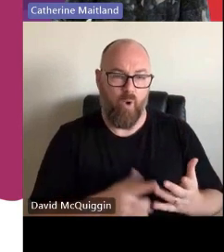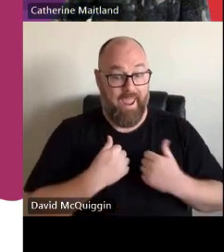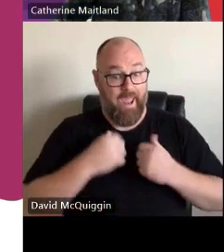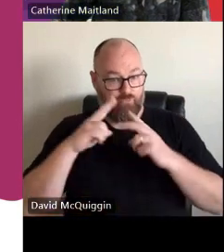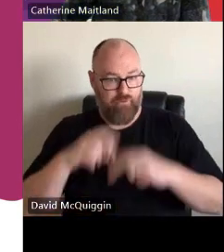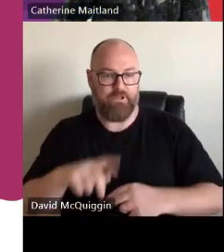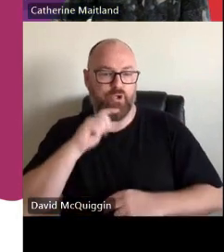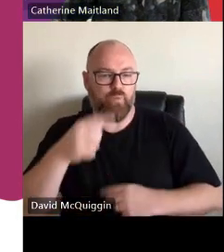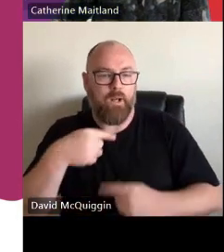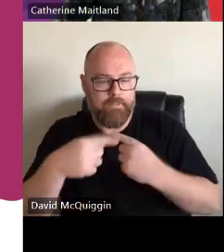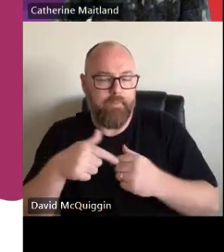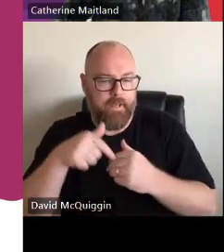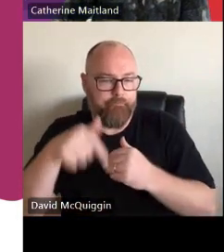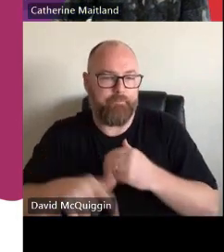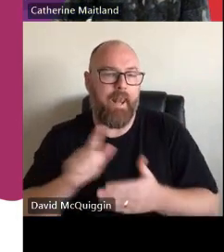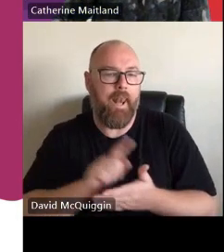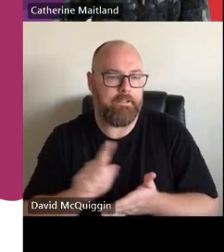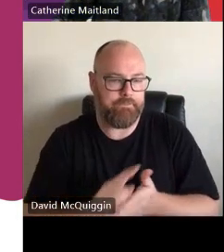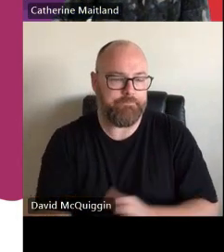depth.